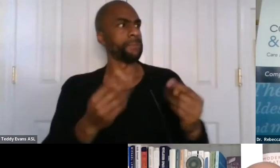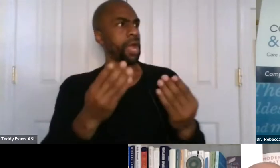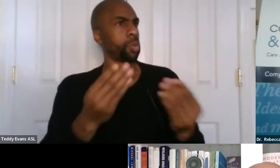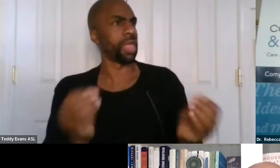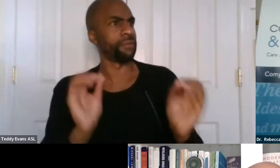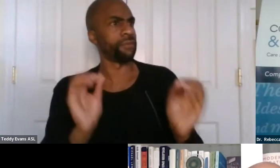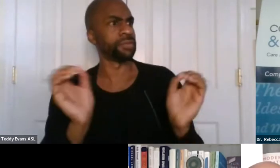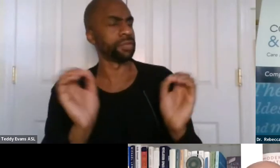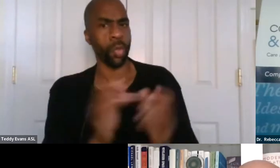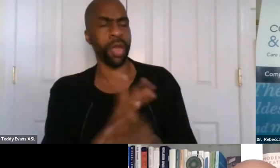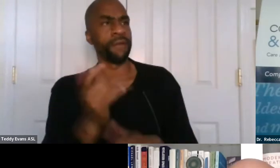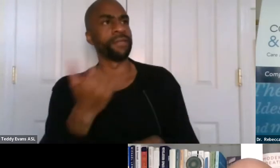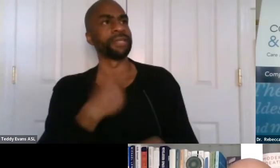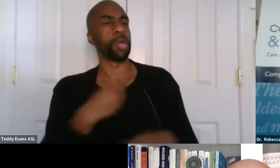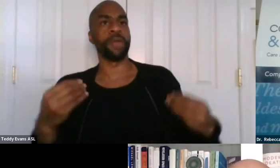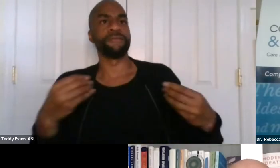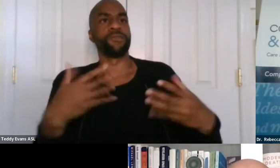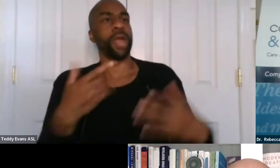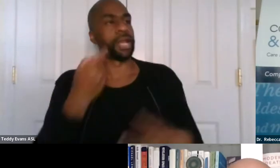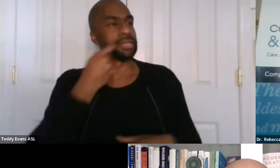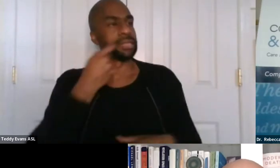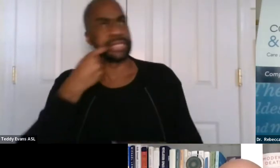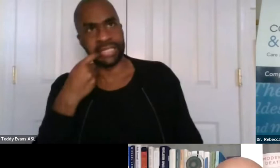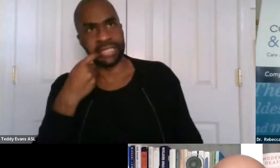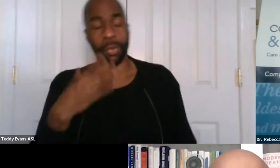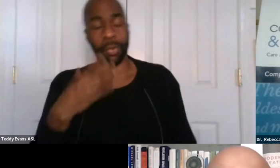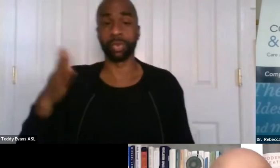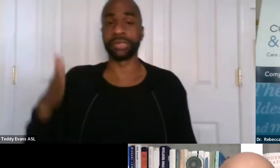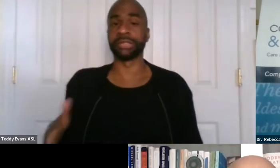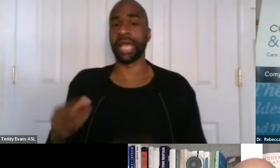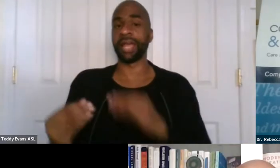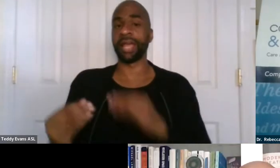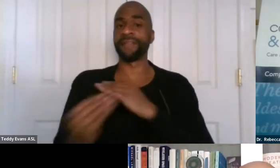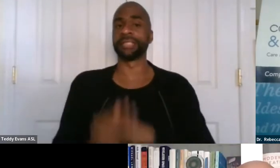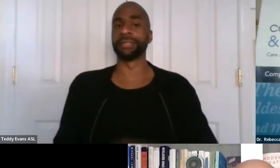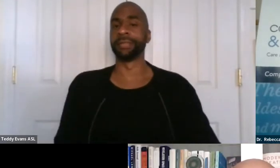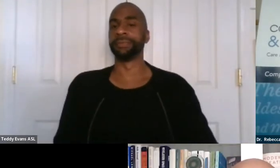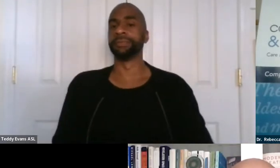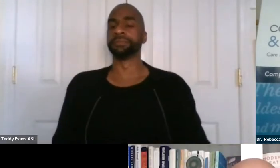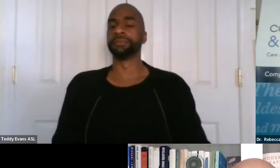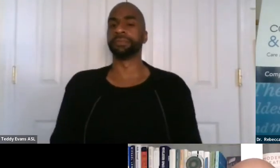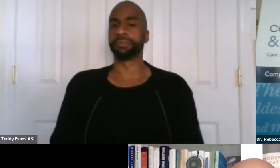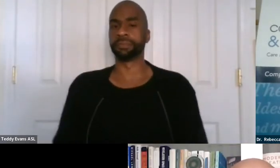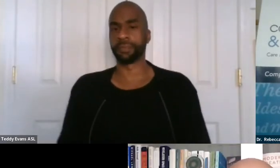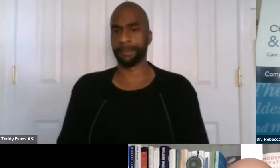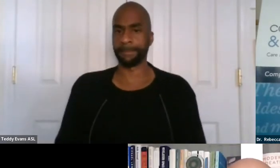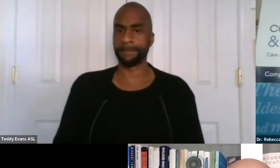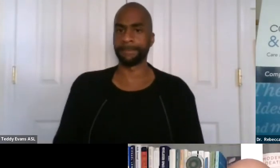the addictive potential and side effects. But she helped to overcome that taboo, especially for patients